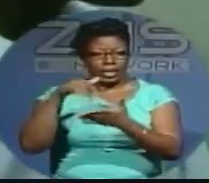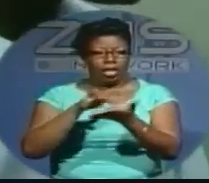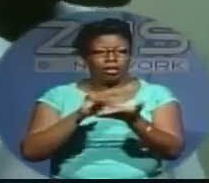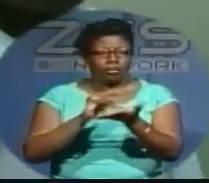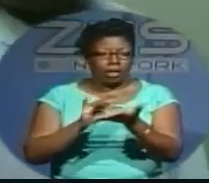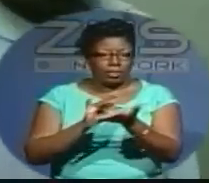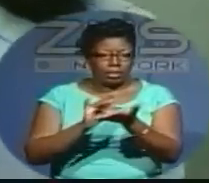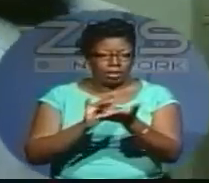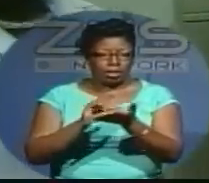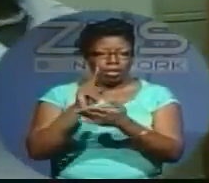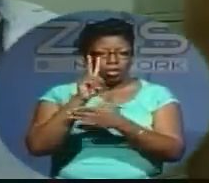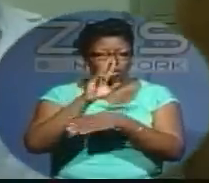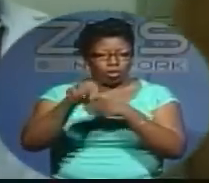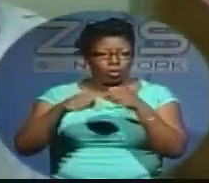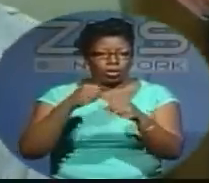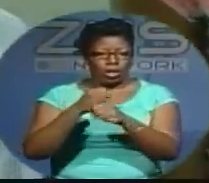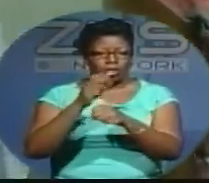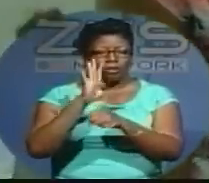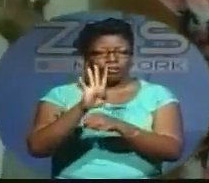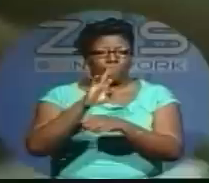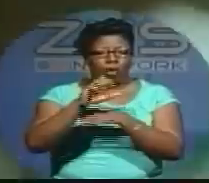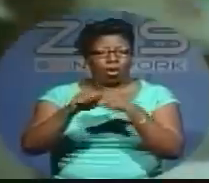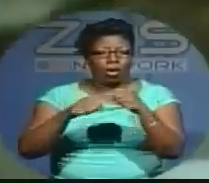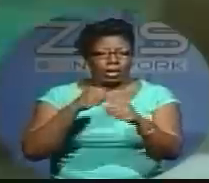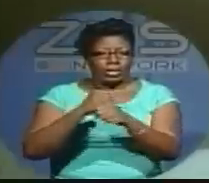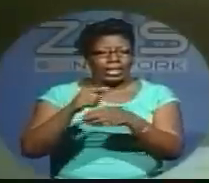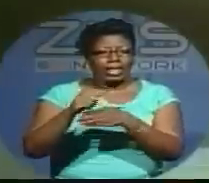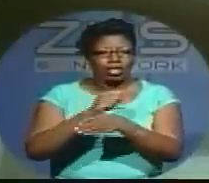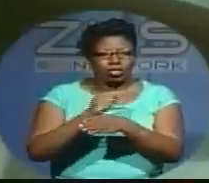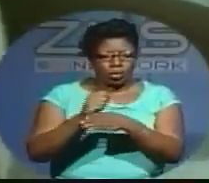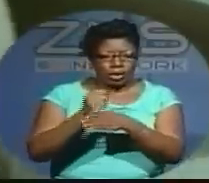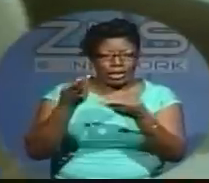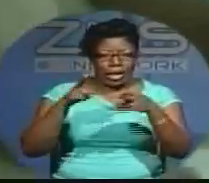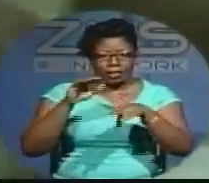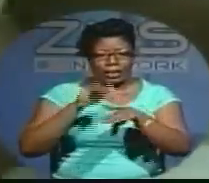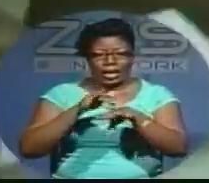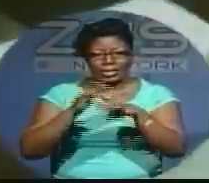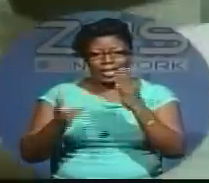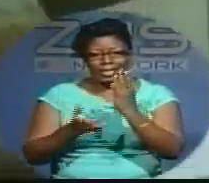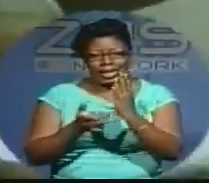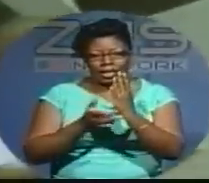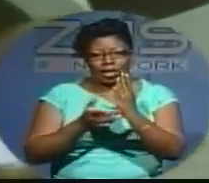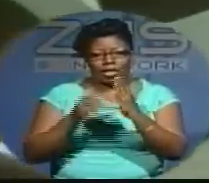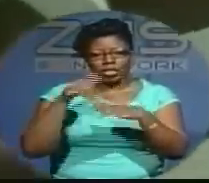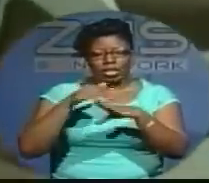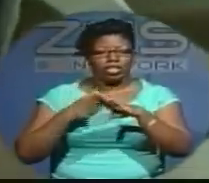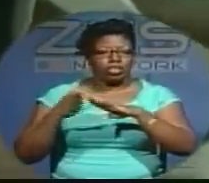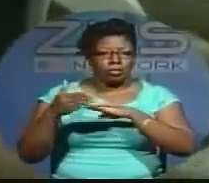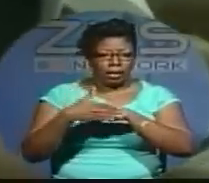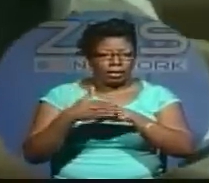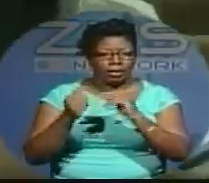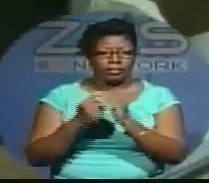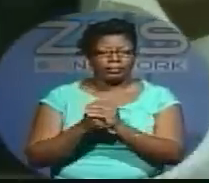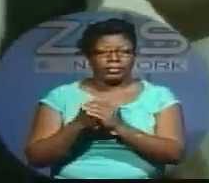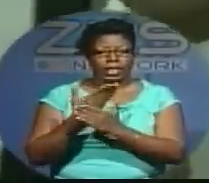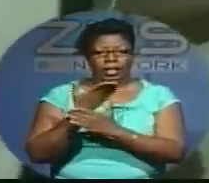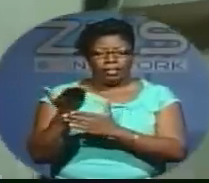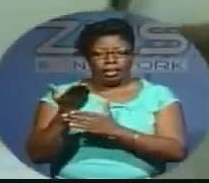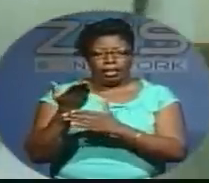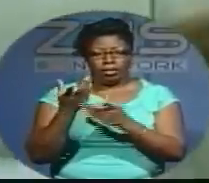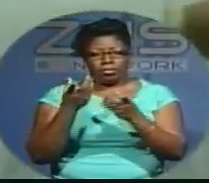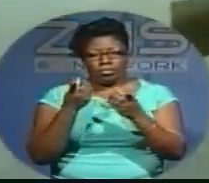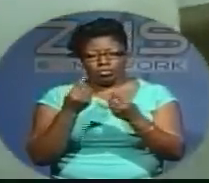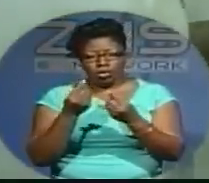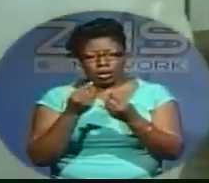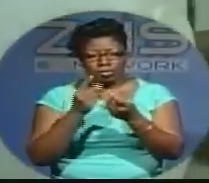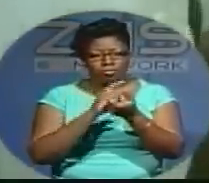the two-year balance of the four-year training taking place at the University of Technology in Jamaica. They're doing a rotation